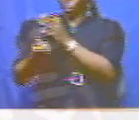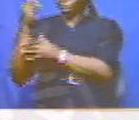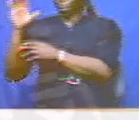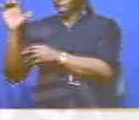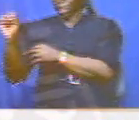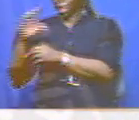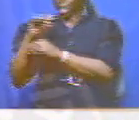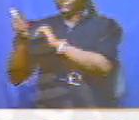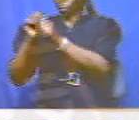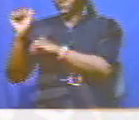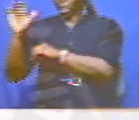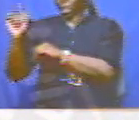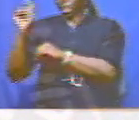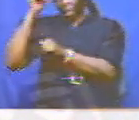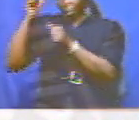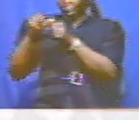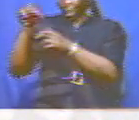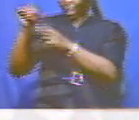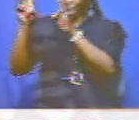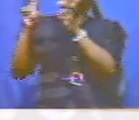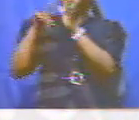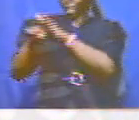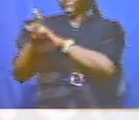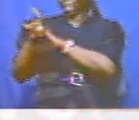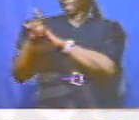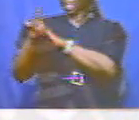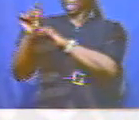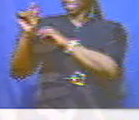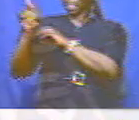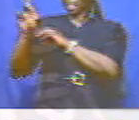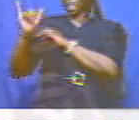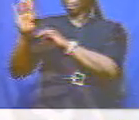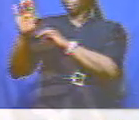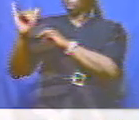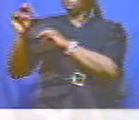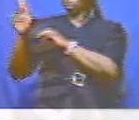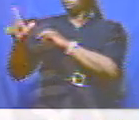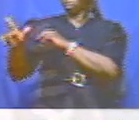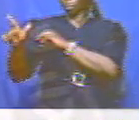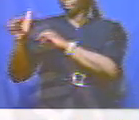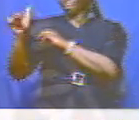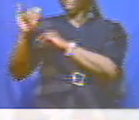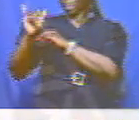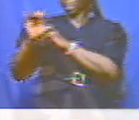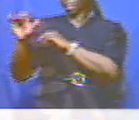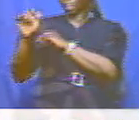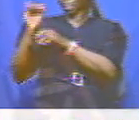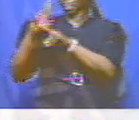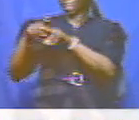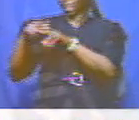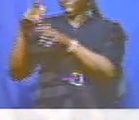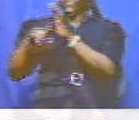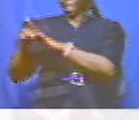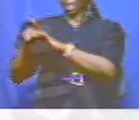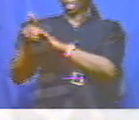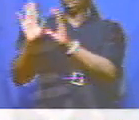Act. Remember, this matter is in the tribunal. The IMC sits in the tribunal. Okay. And every time we sit, we have the